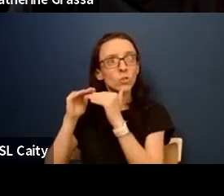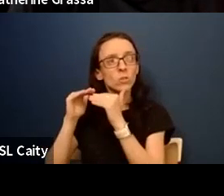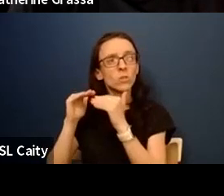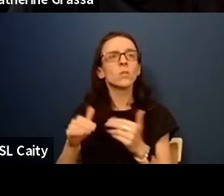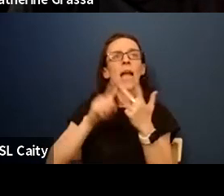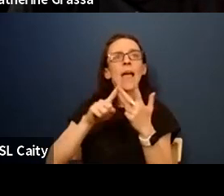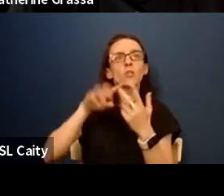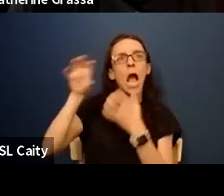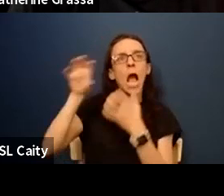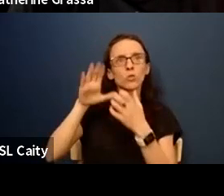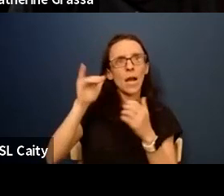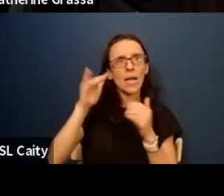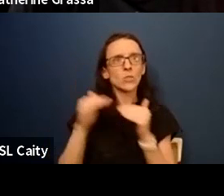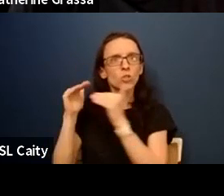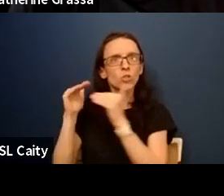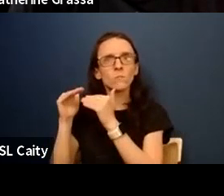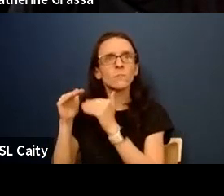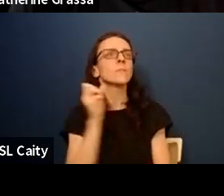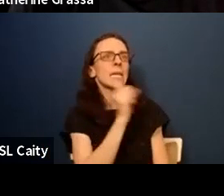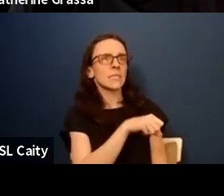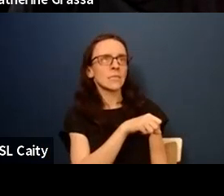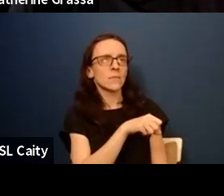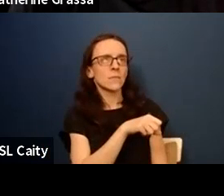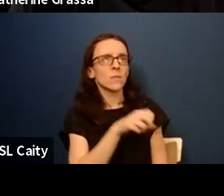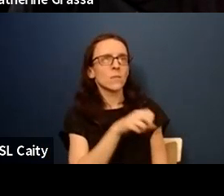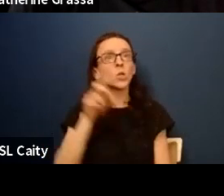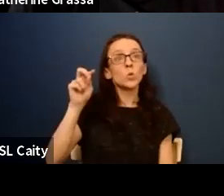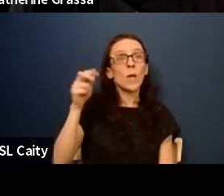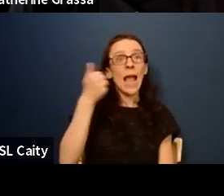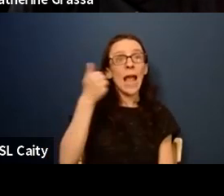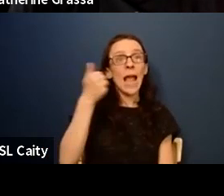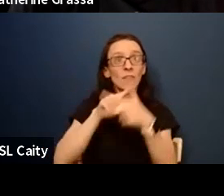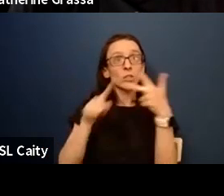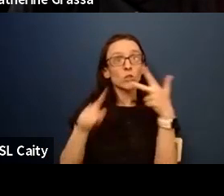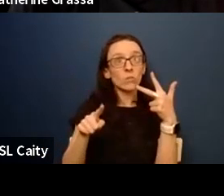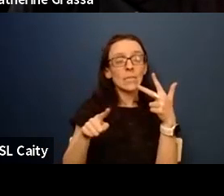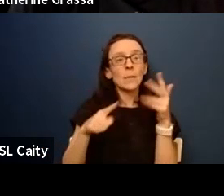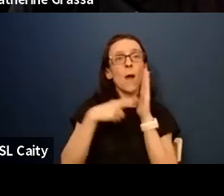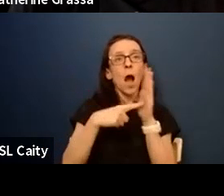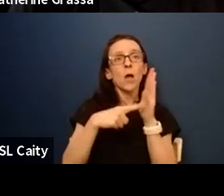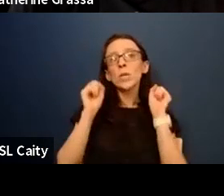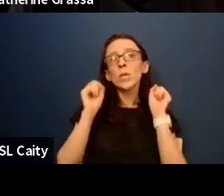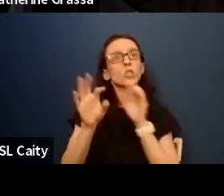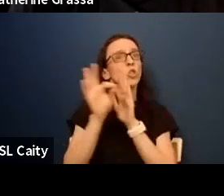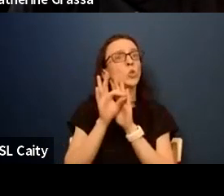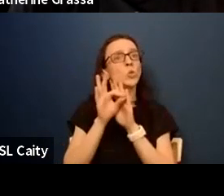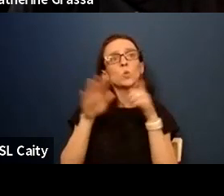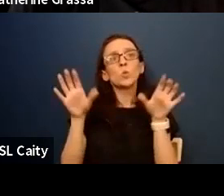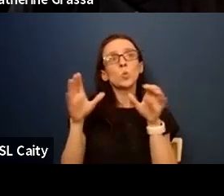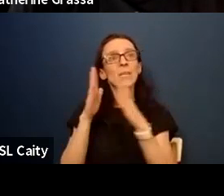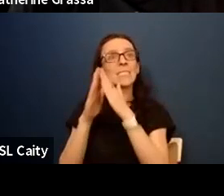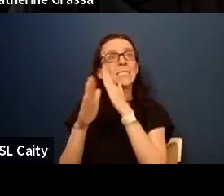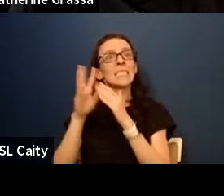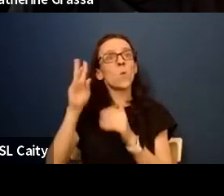there's hybrid by tiers. Yes, indeed. Any of these 3 models, you can choose to do a citywide